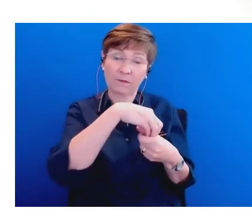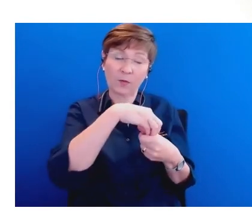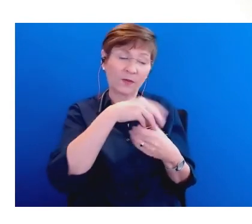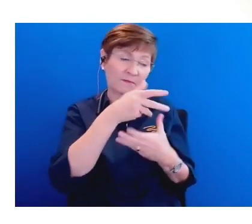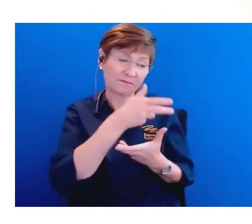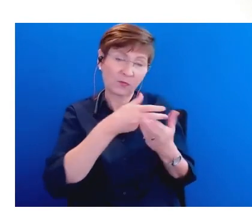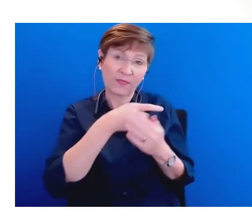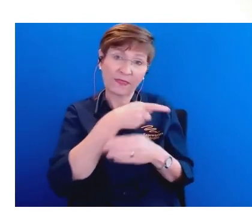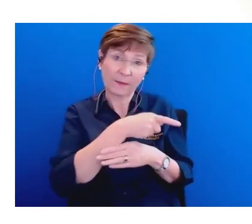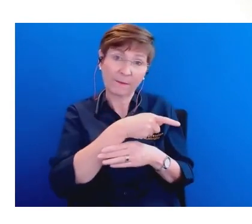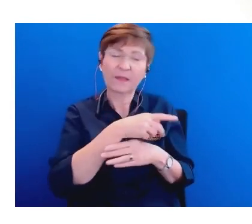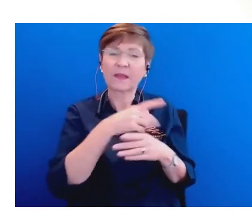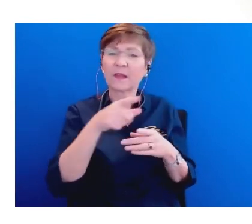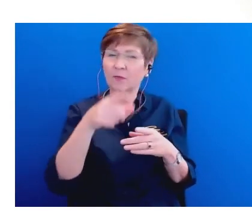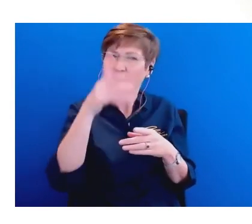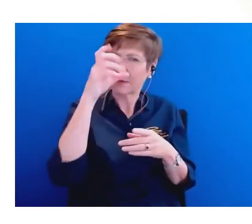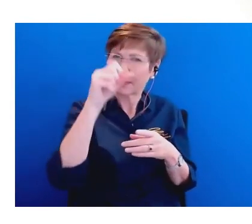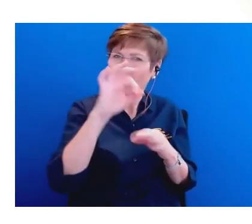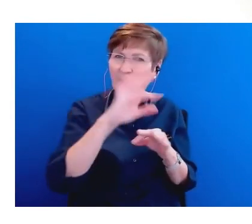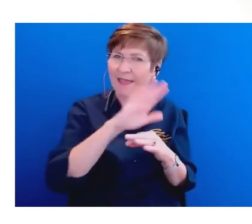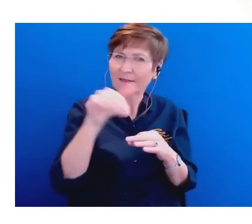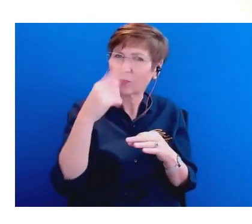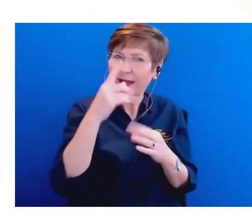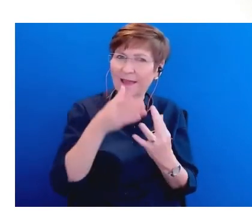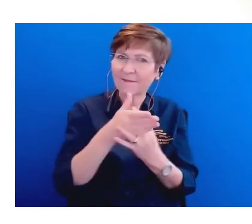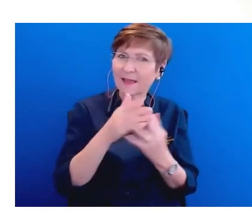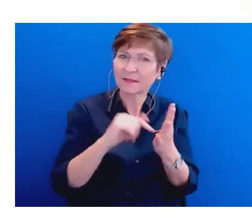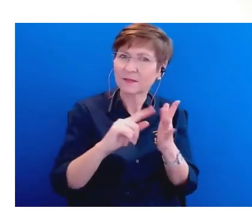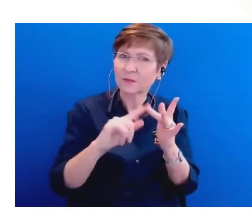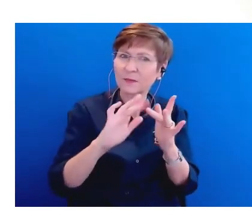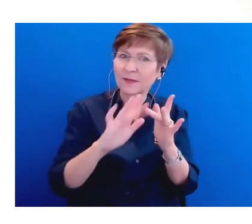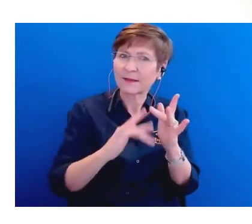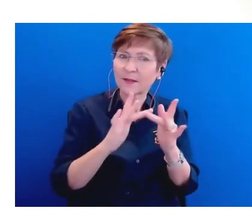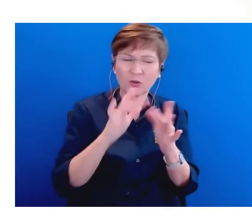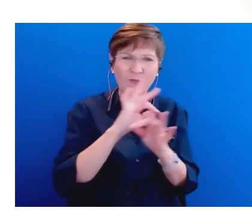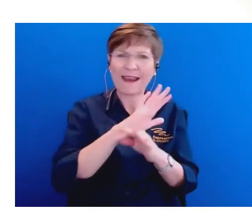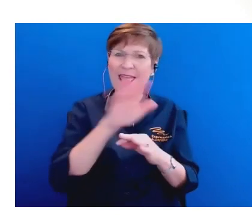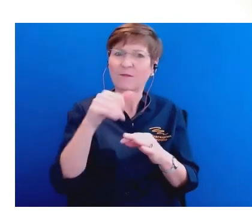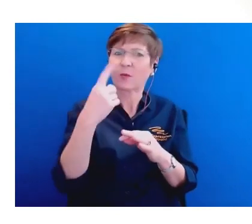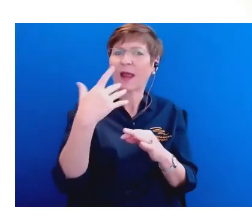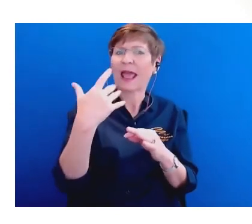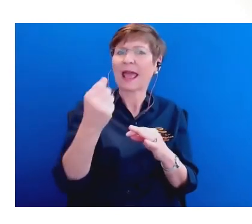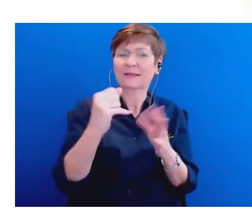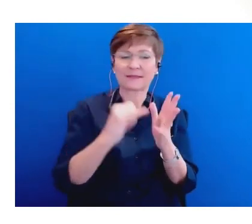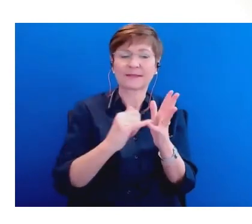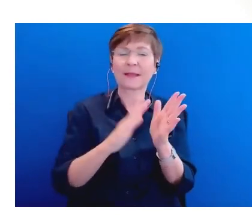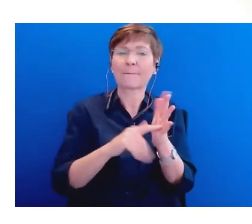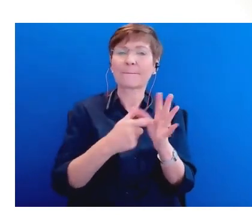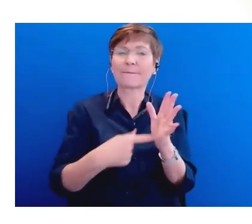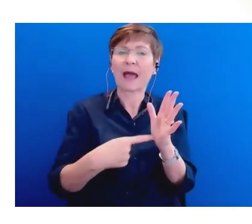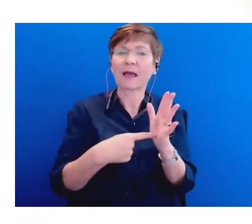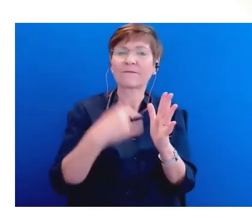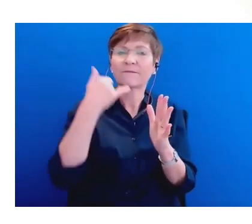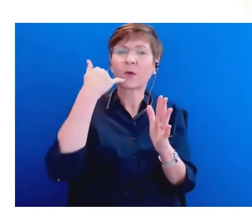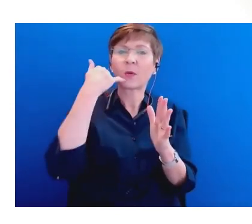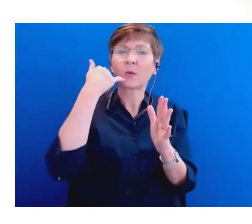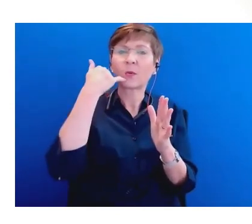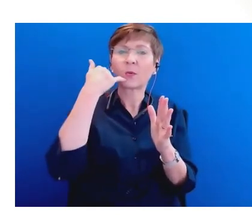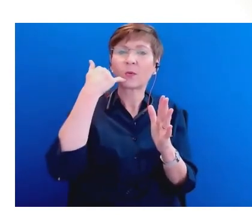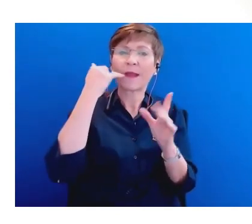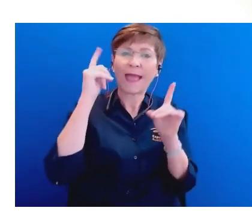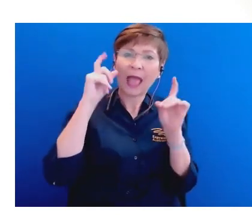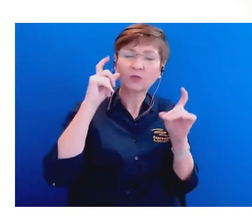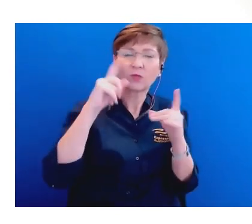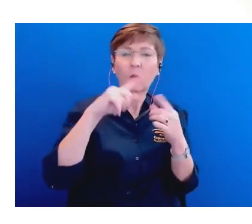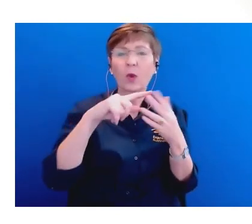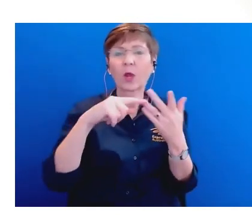access to the web or smartphones, and not everyone wants or has the skills to interact and manage things online.